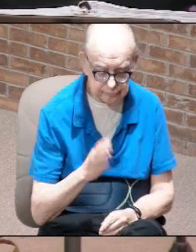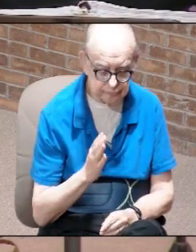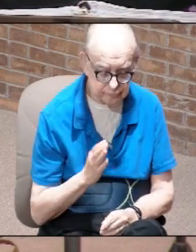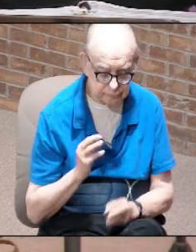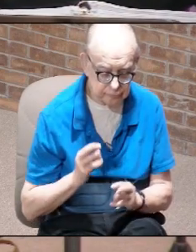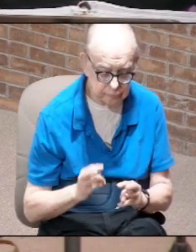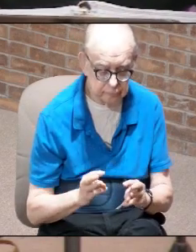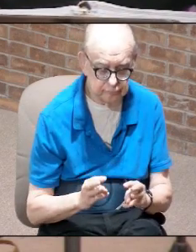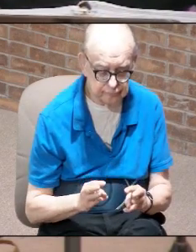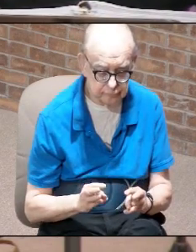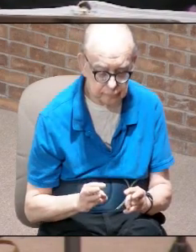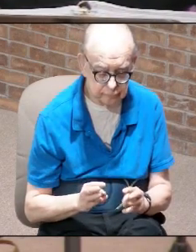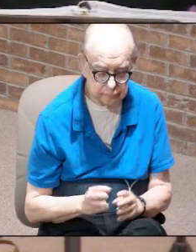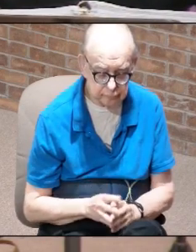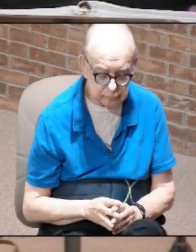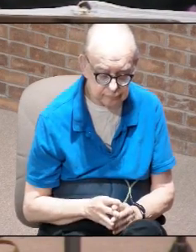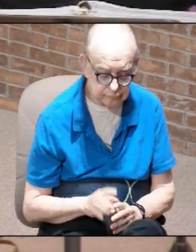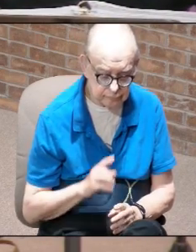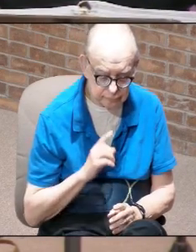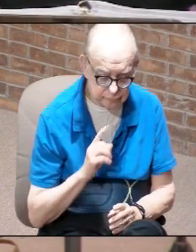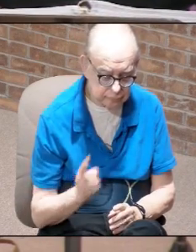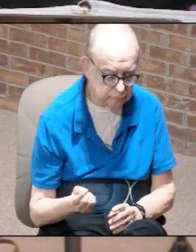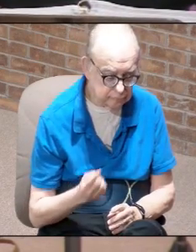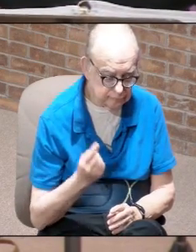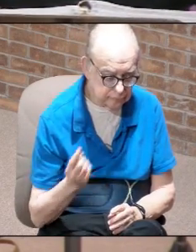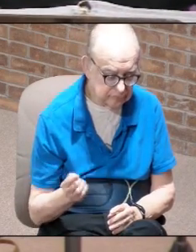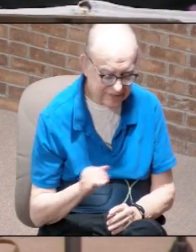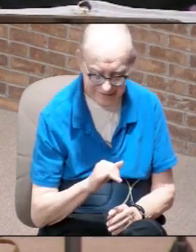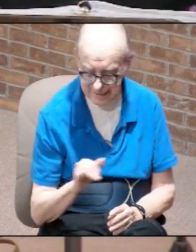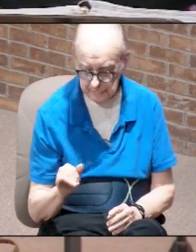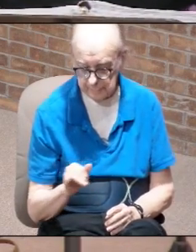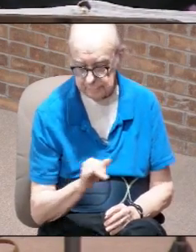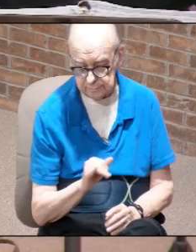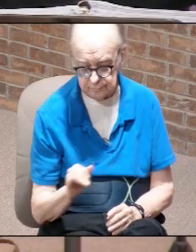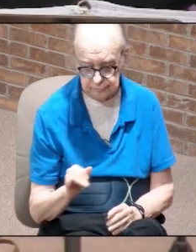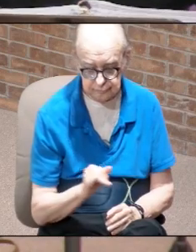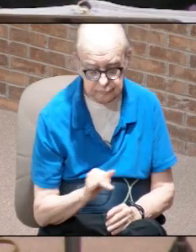God's ways, ladies and gentlemen, are always the same.